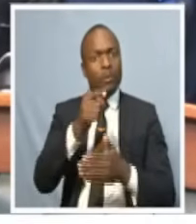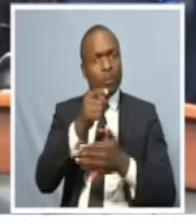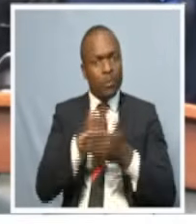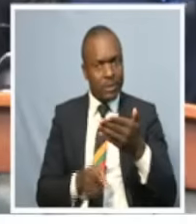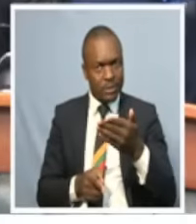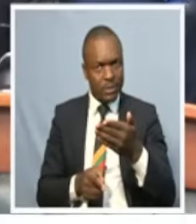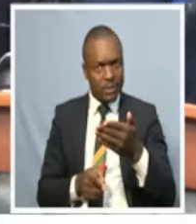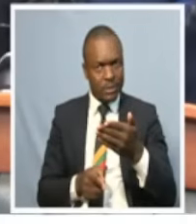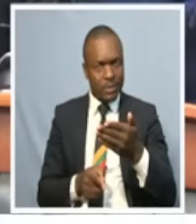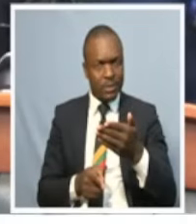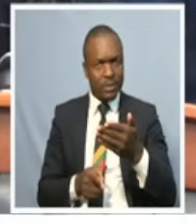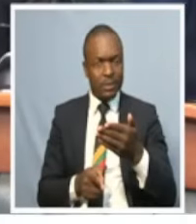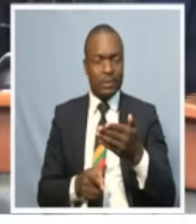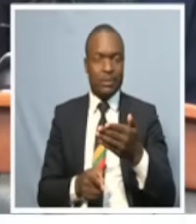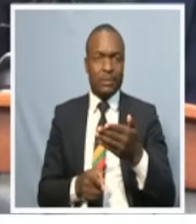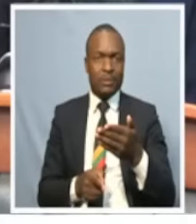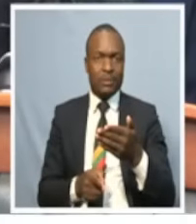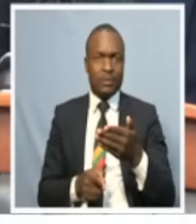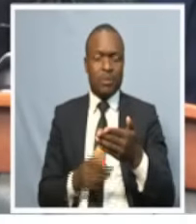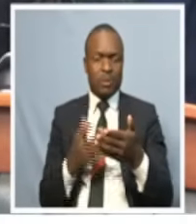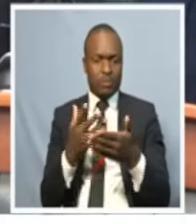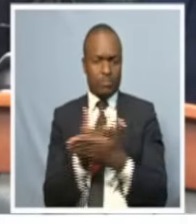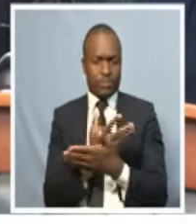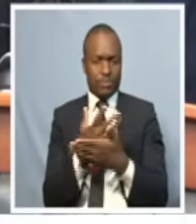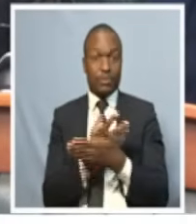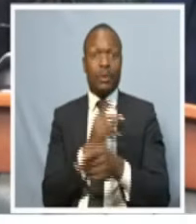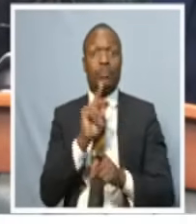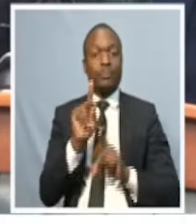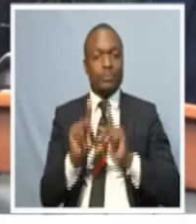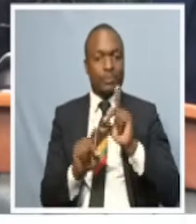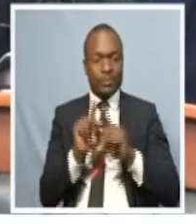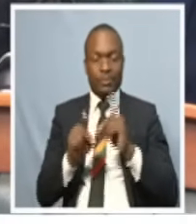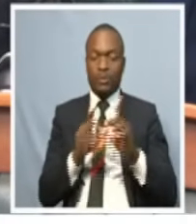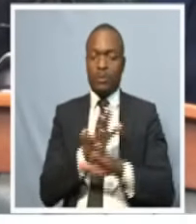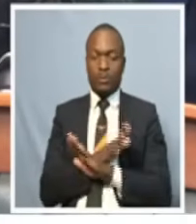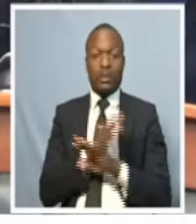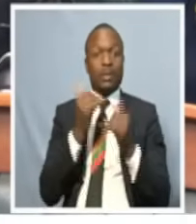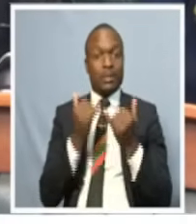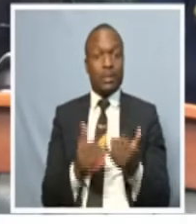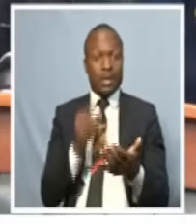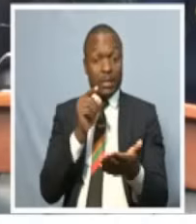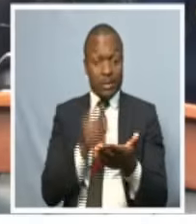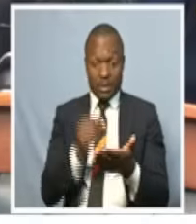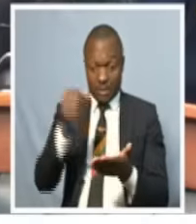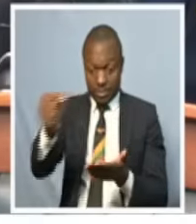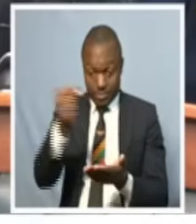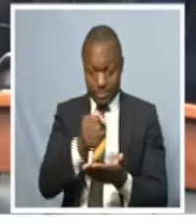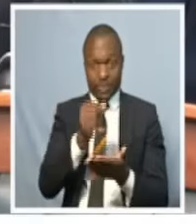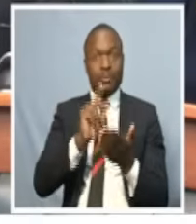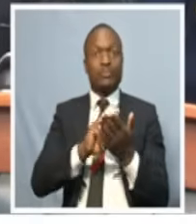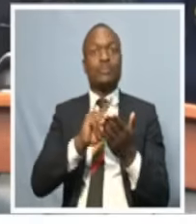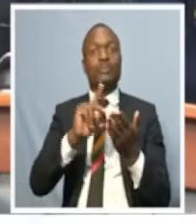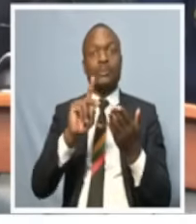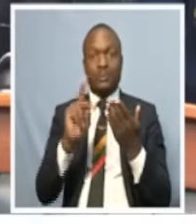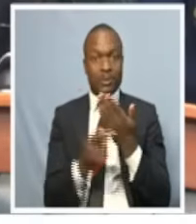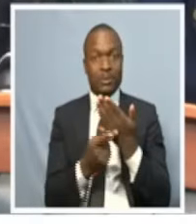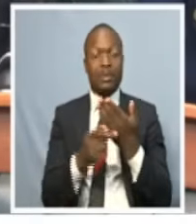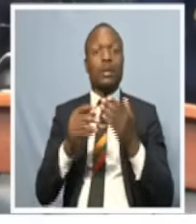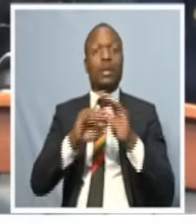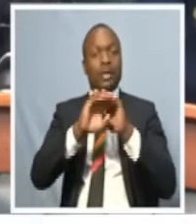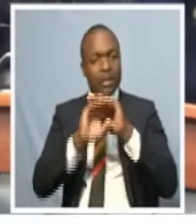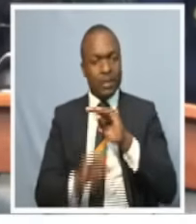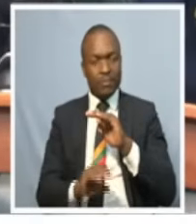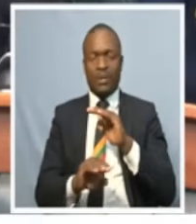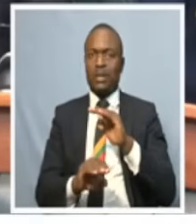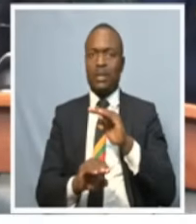what is very scary to the Zambian people right now is that this recruitment, Madam Speaker, is under a